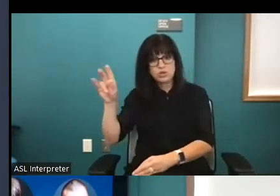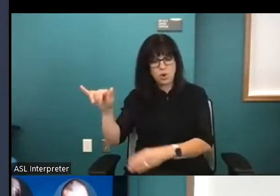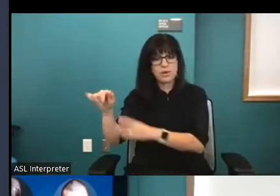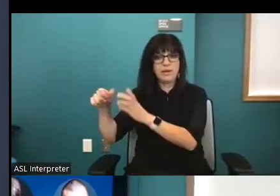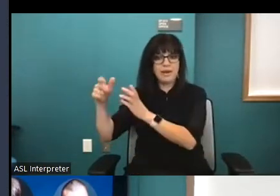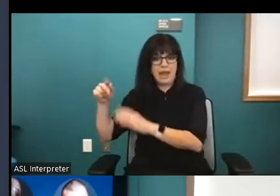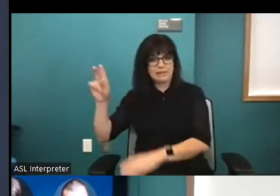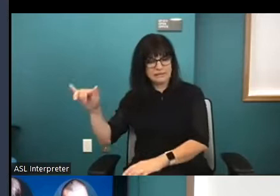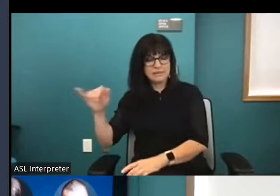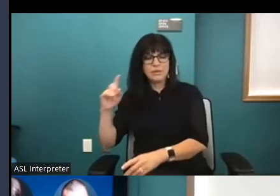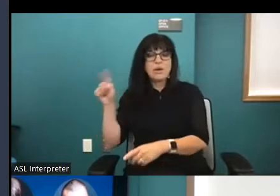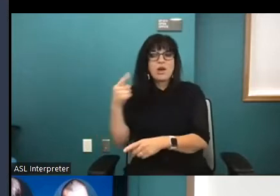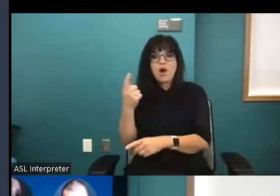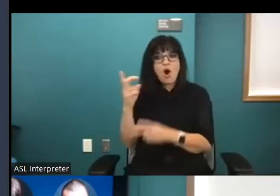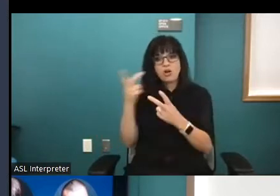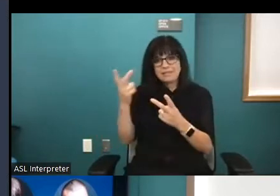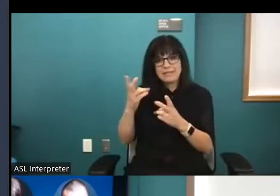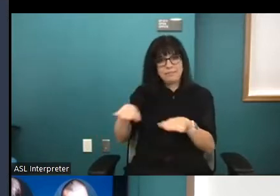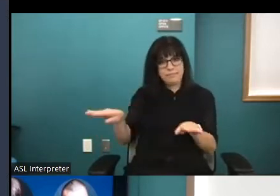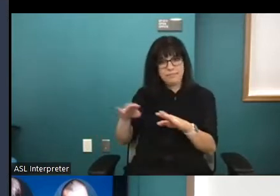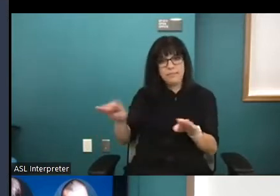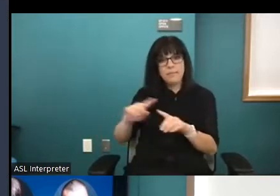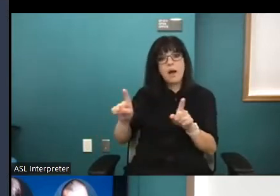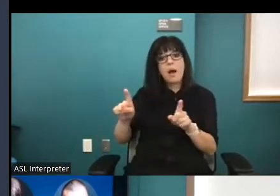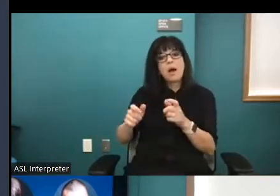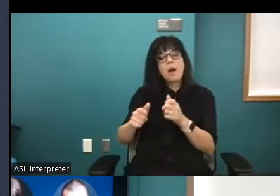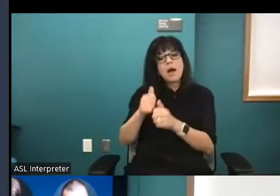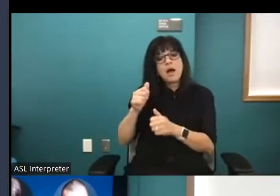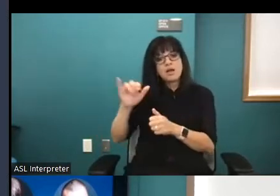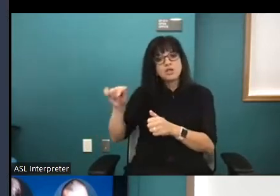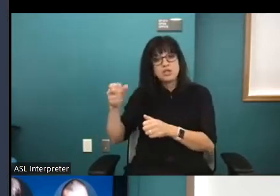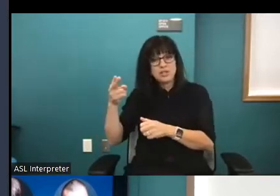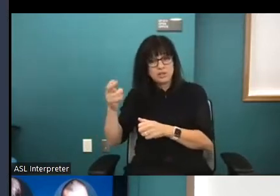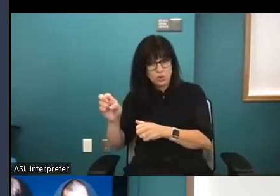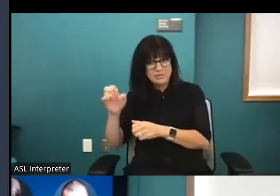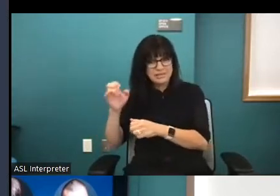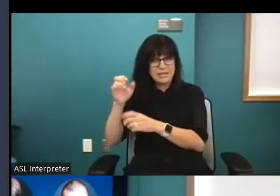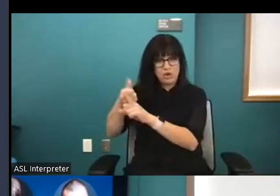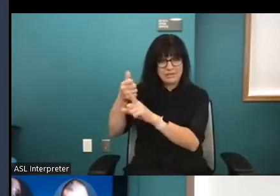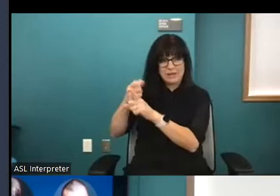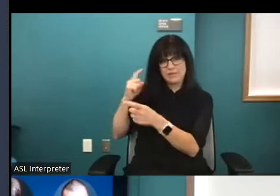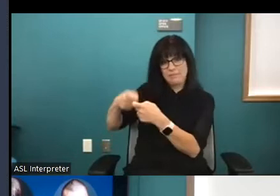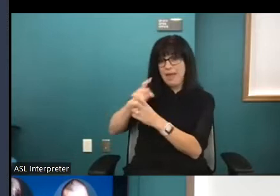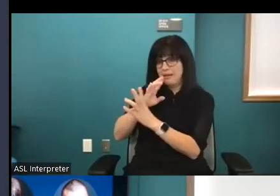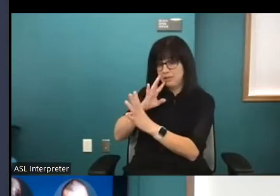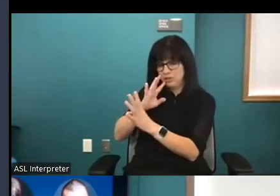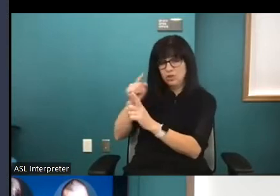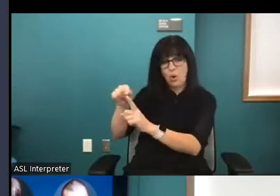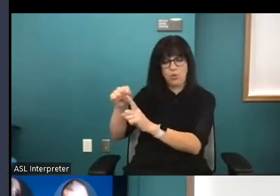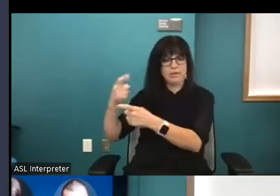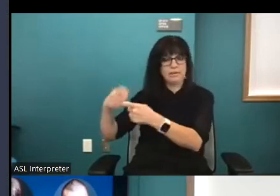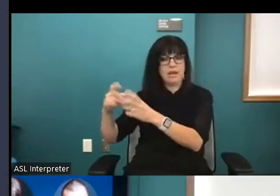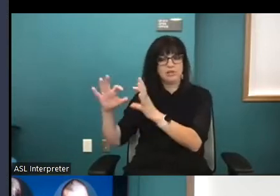pediatrics. Mostly it's me and Brittany, but Joe sees some, especially if they're Spanish speaking. Joe speaks Spanish, so.